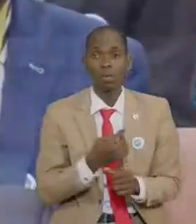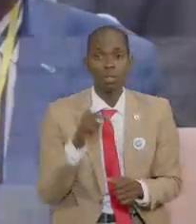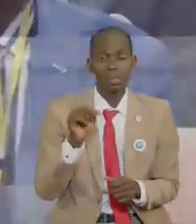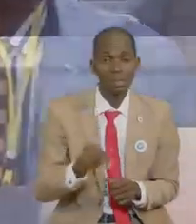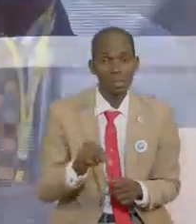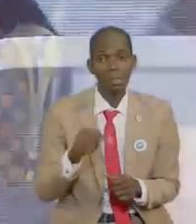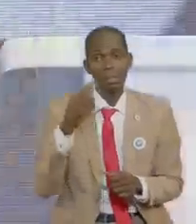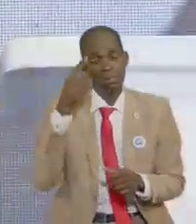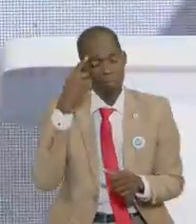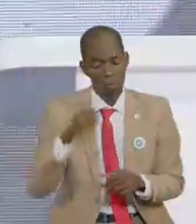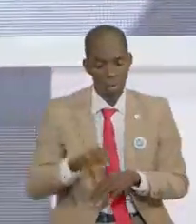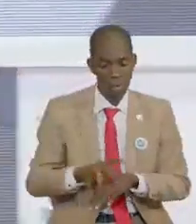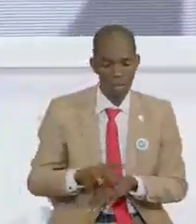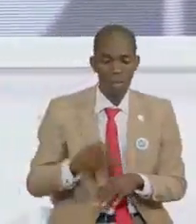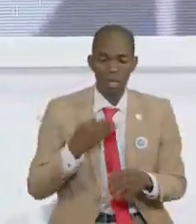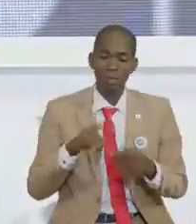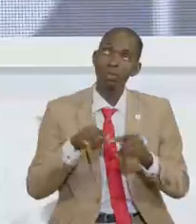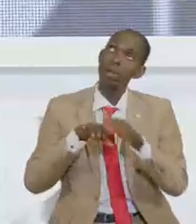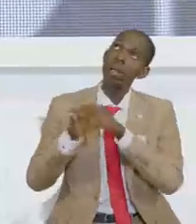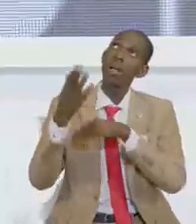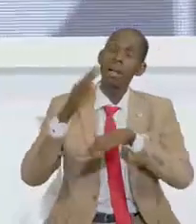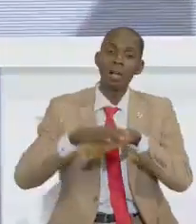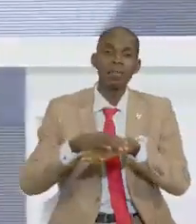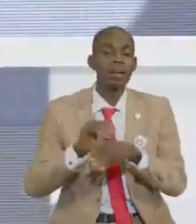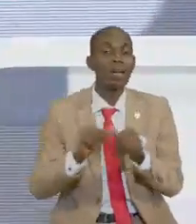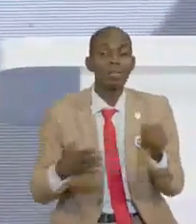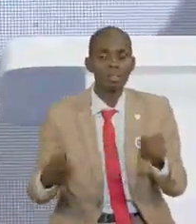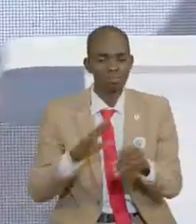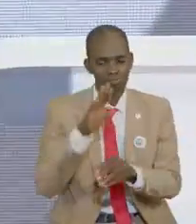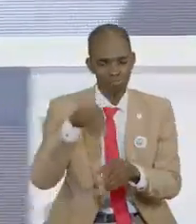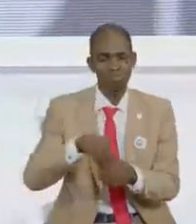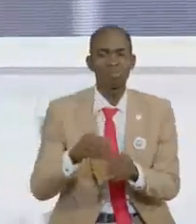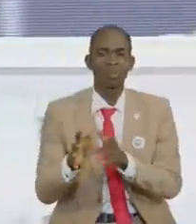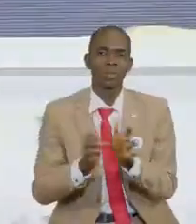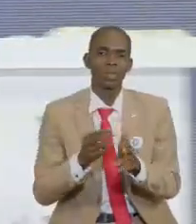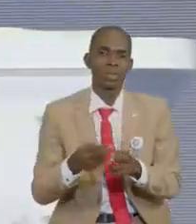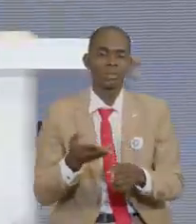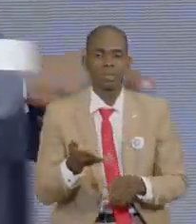to get to heaven, everything is in the name.